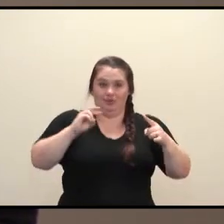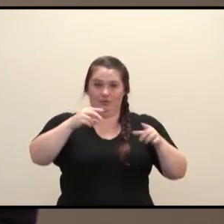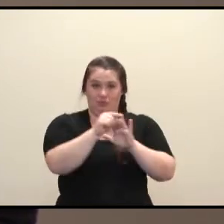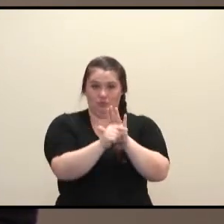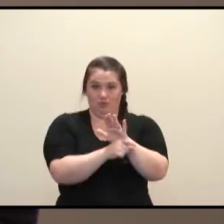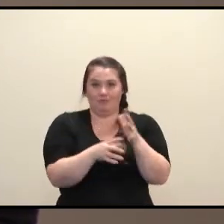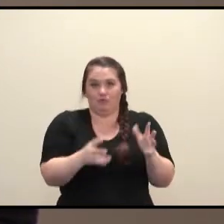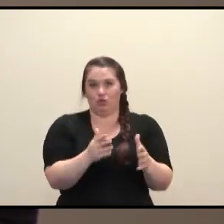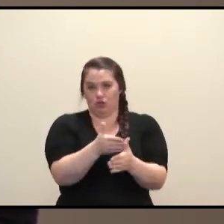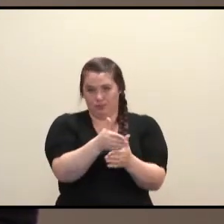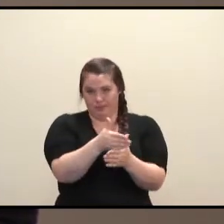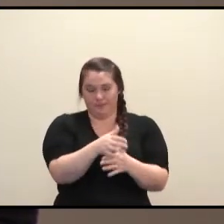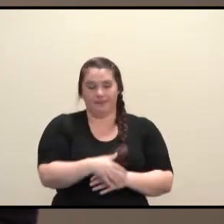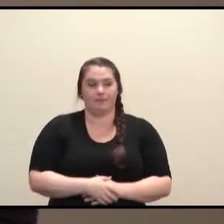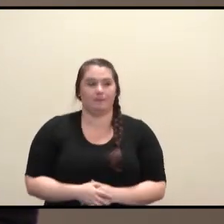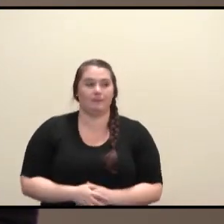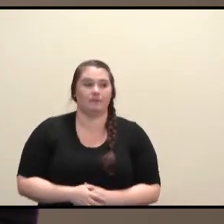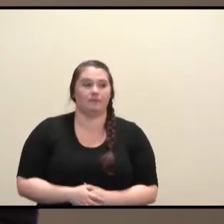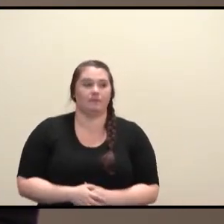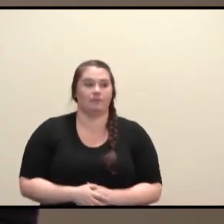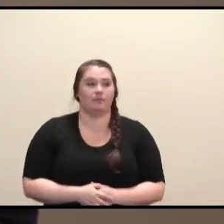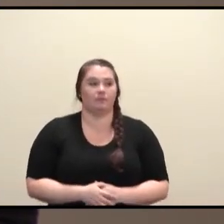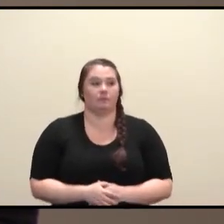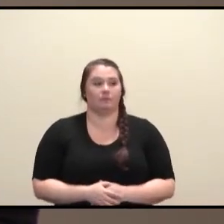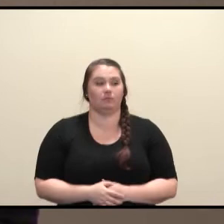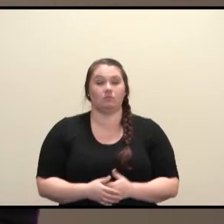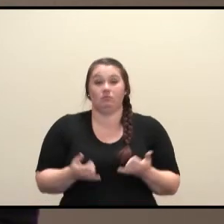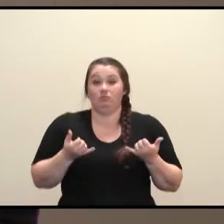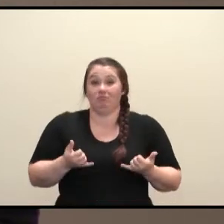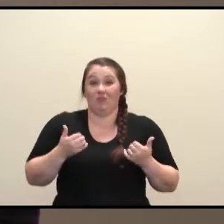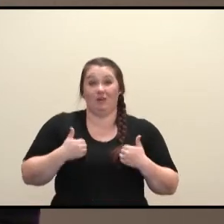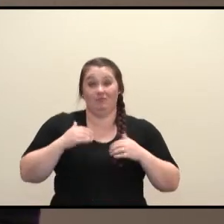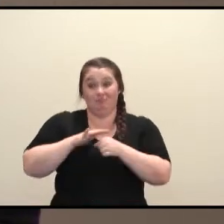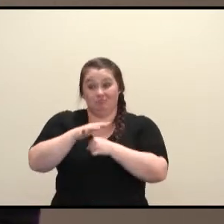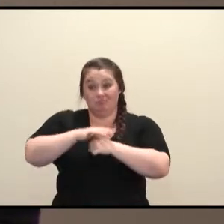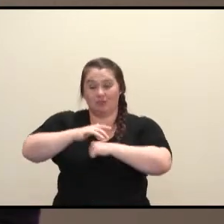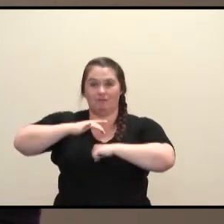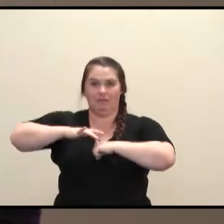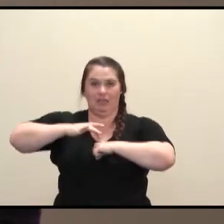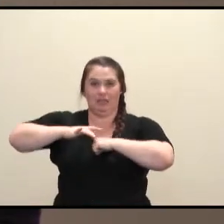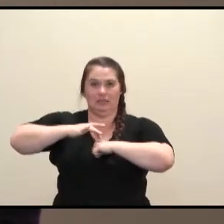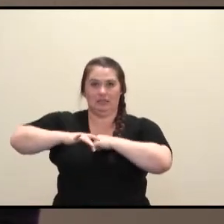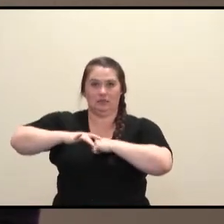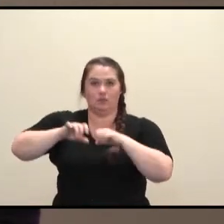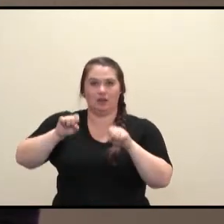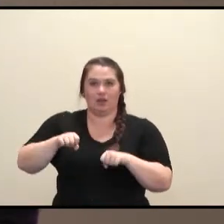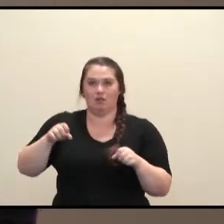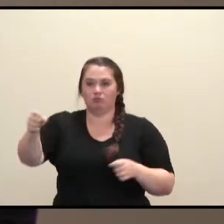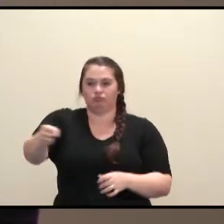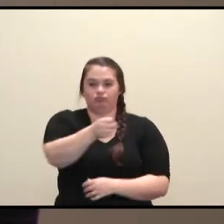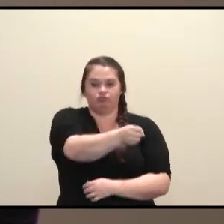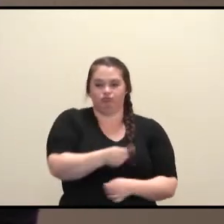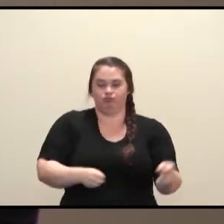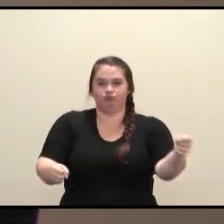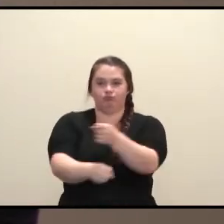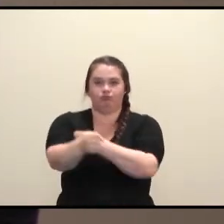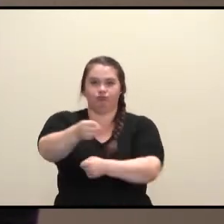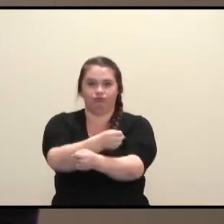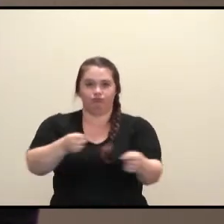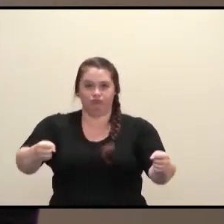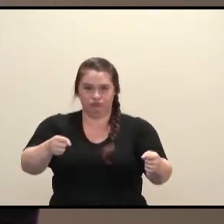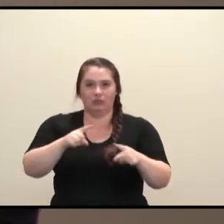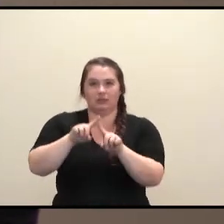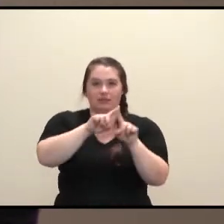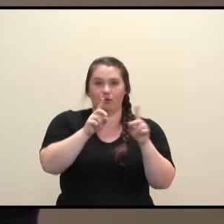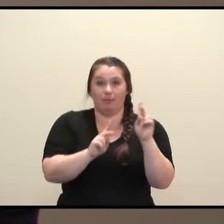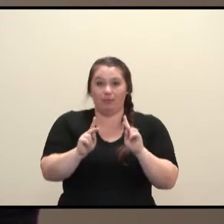grade. And we currently have enough vacant positions to move people, so no